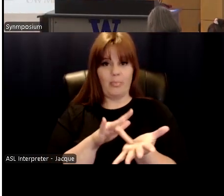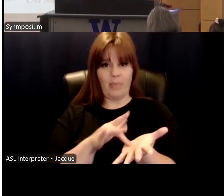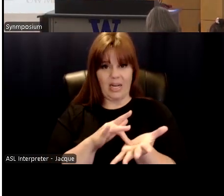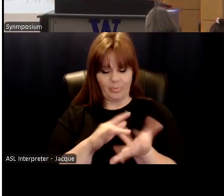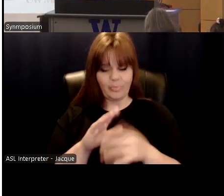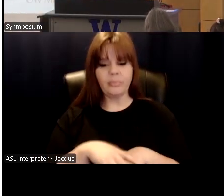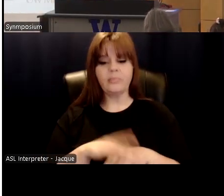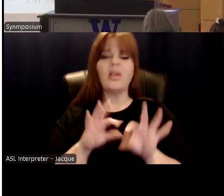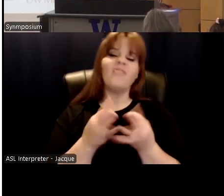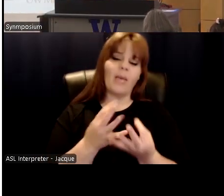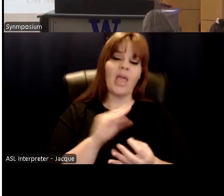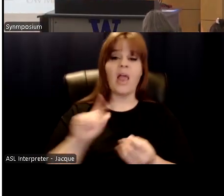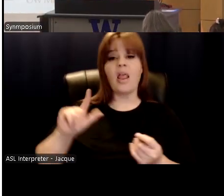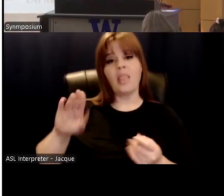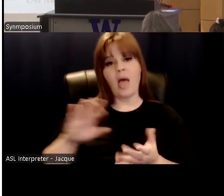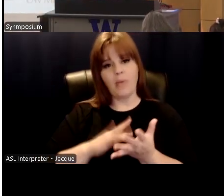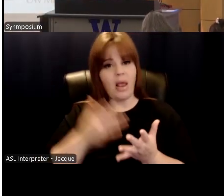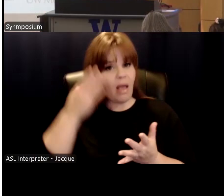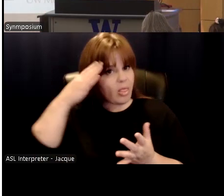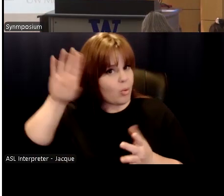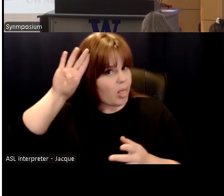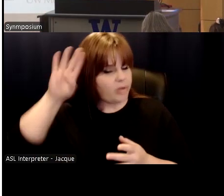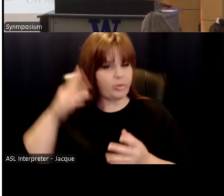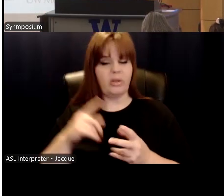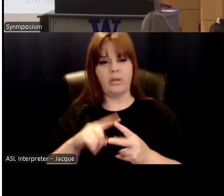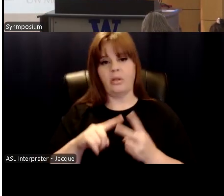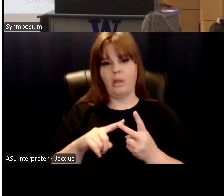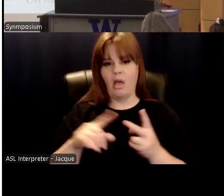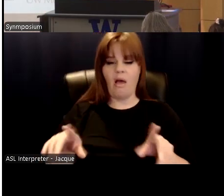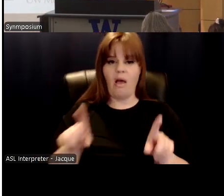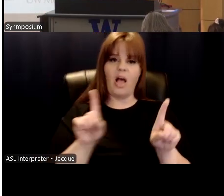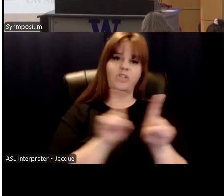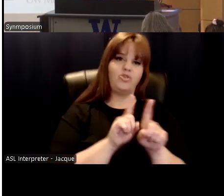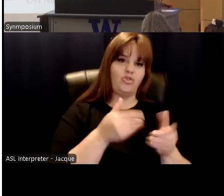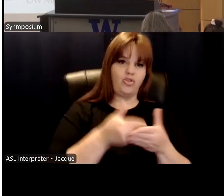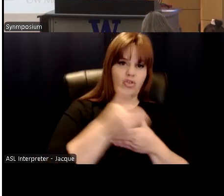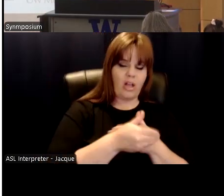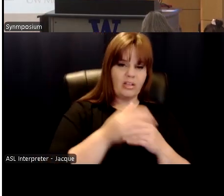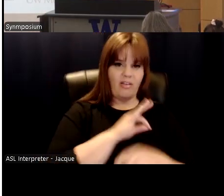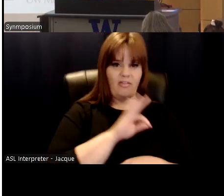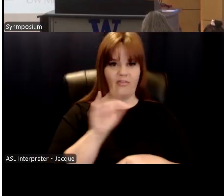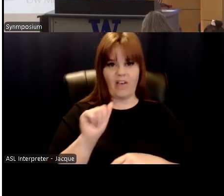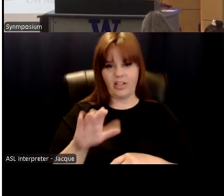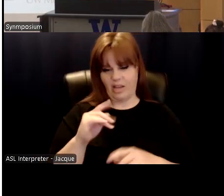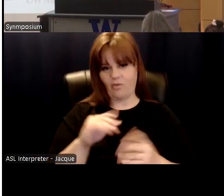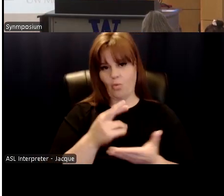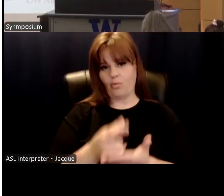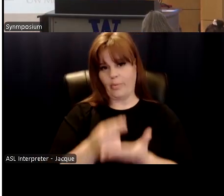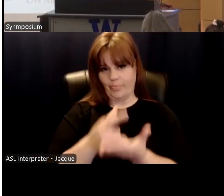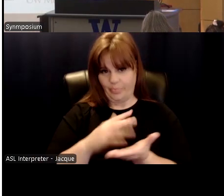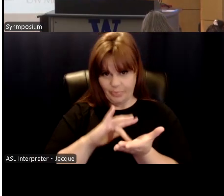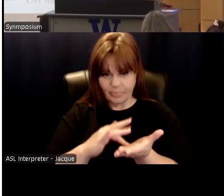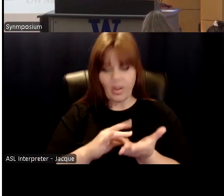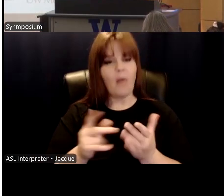Family and Lab Medicine and Pathology, adjunct faculty in the Department of Rehabilitation Medicine, and the primary care